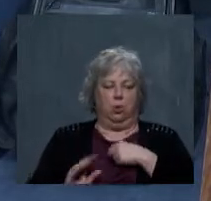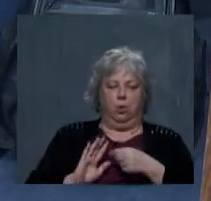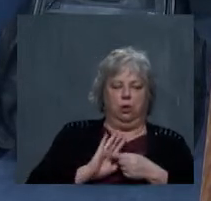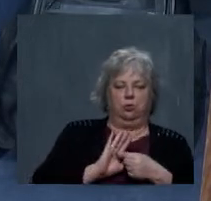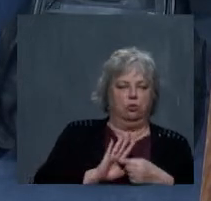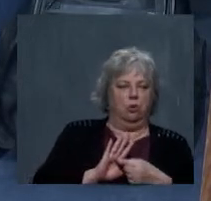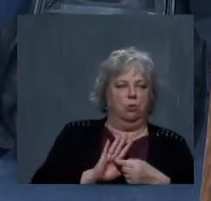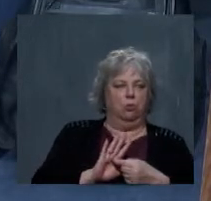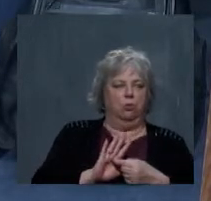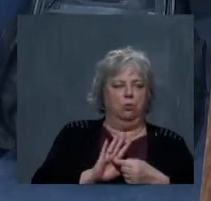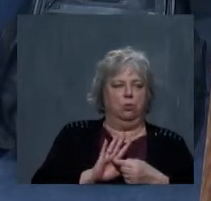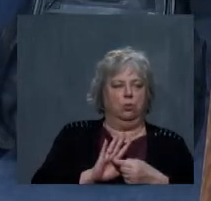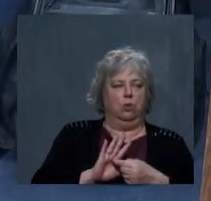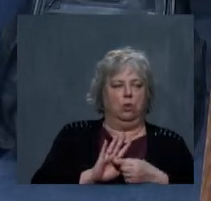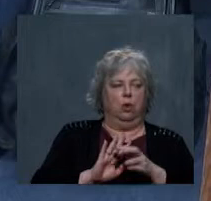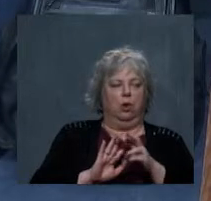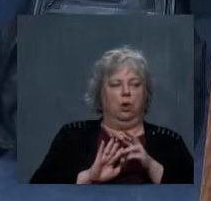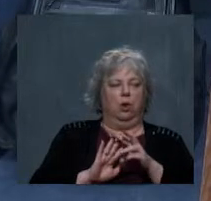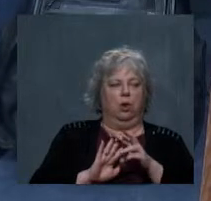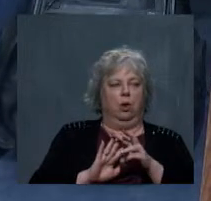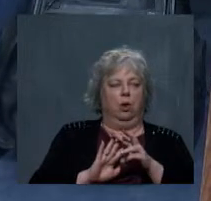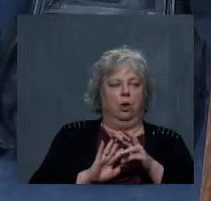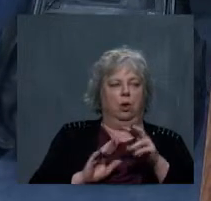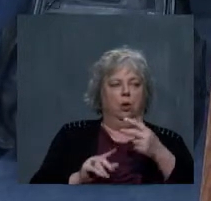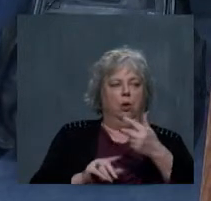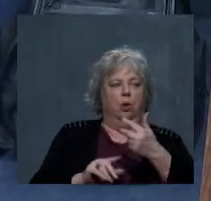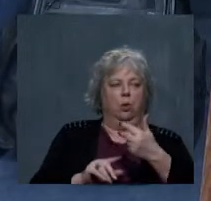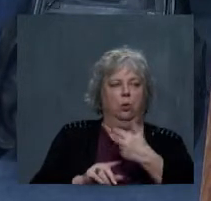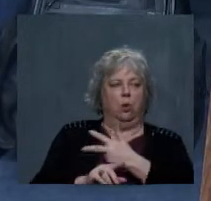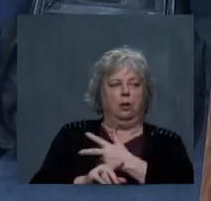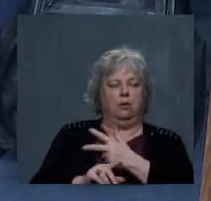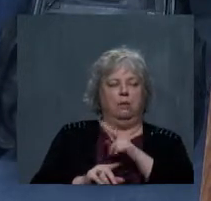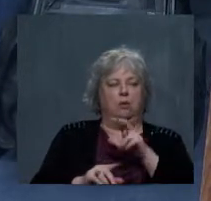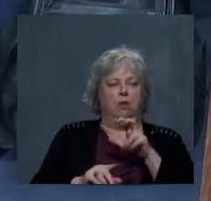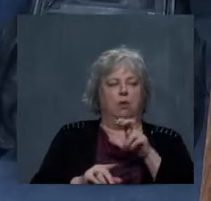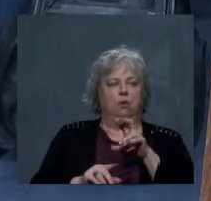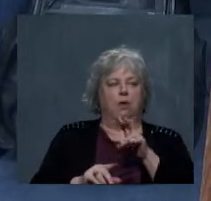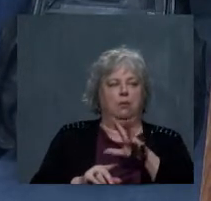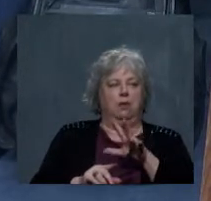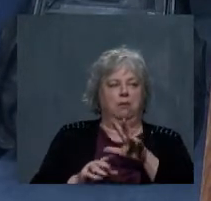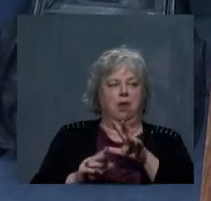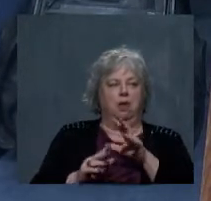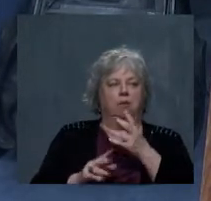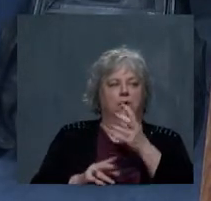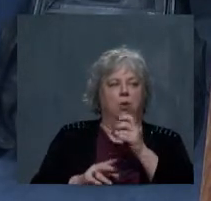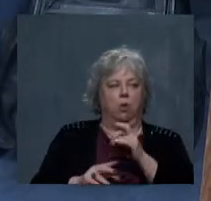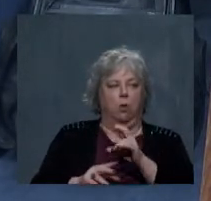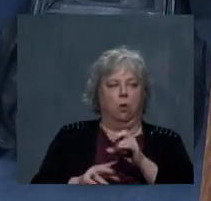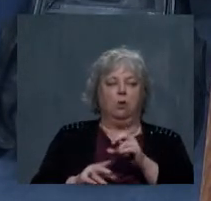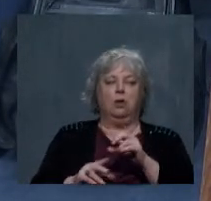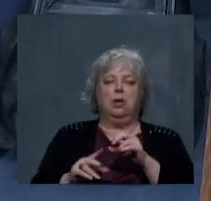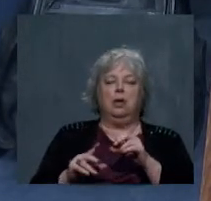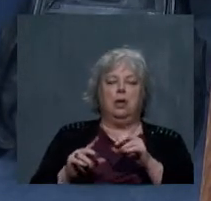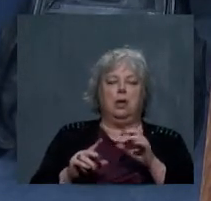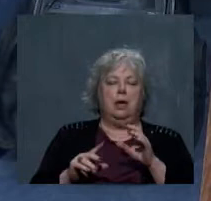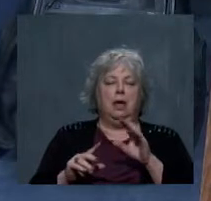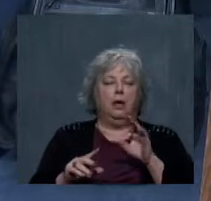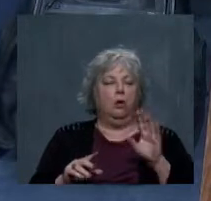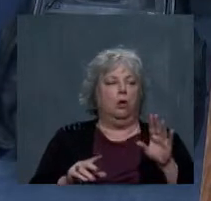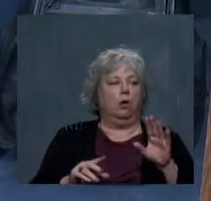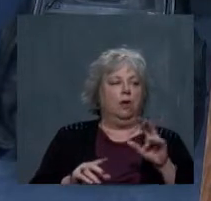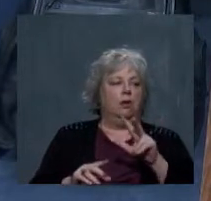showed westbound left turns during AM of 375 and is, you know,